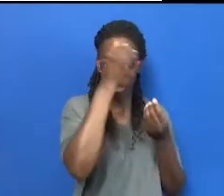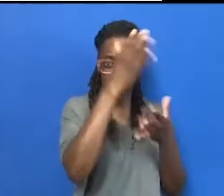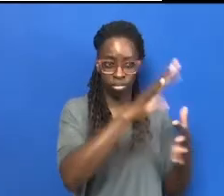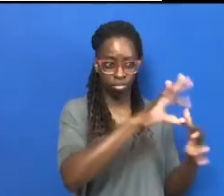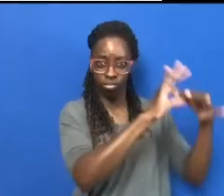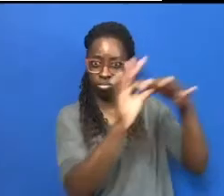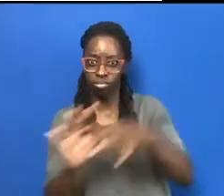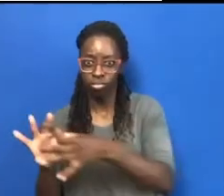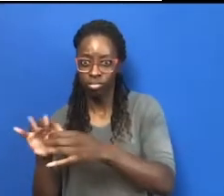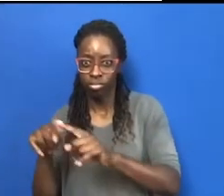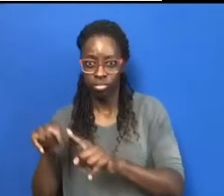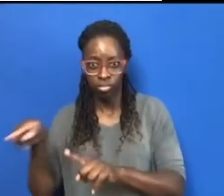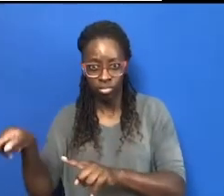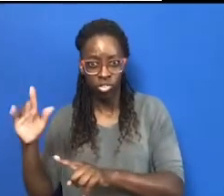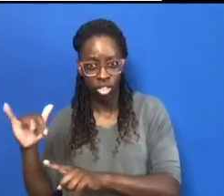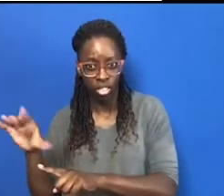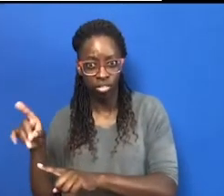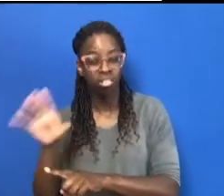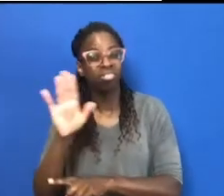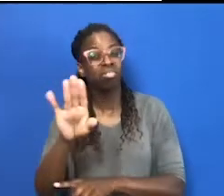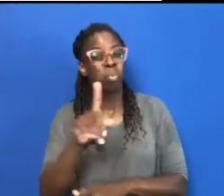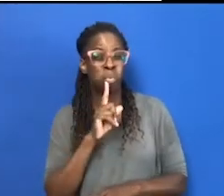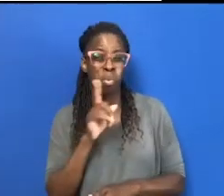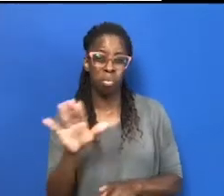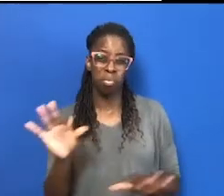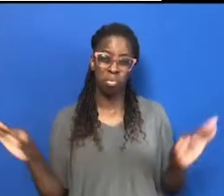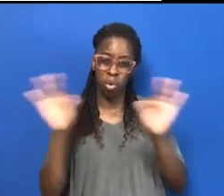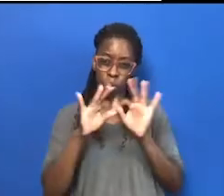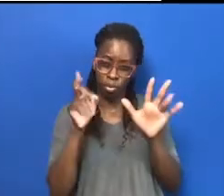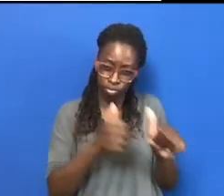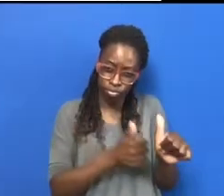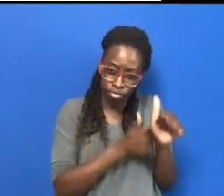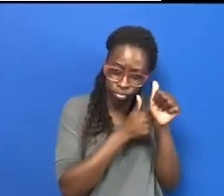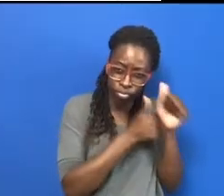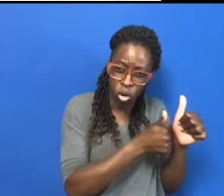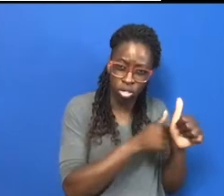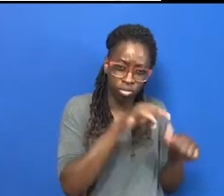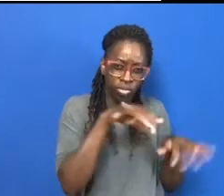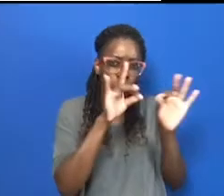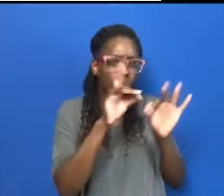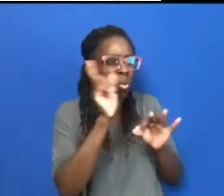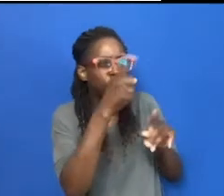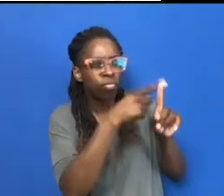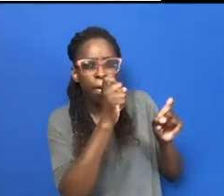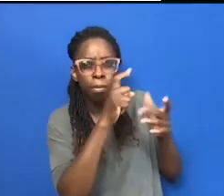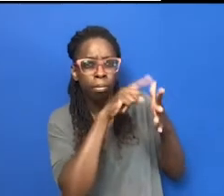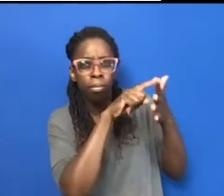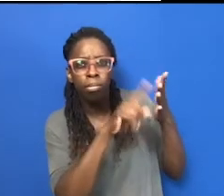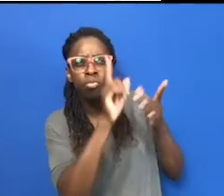really important to us to track what we were finding and from where it came.